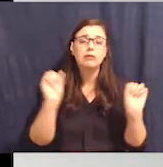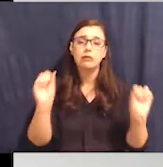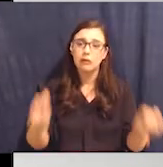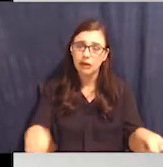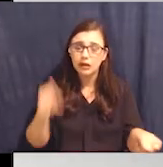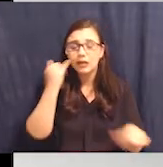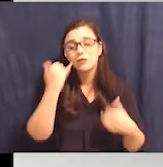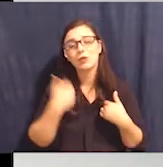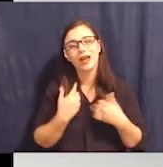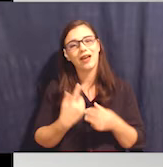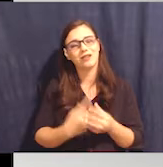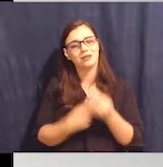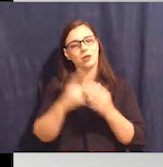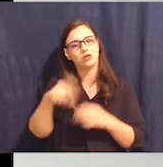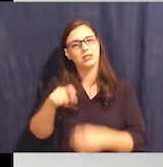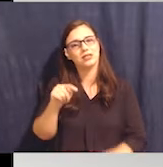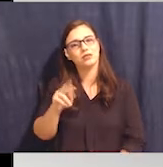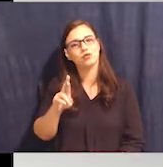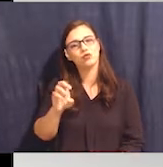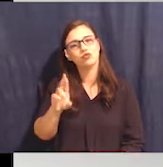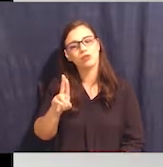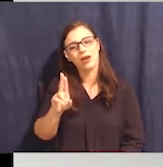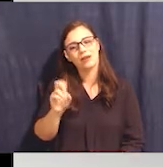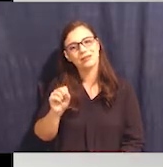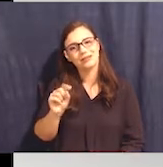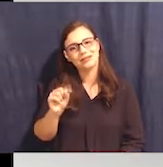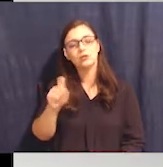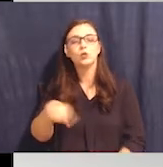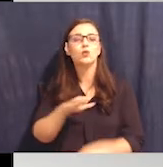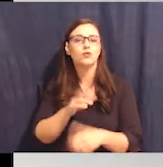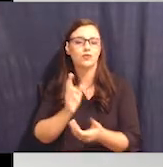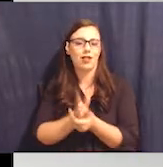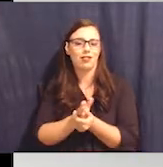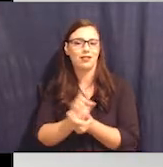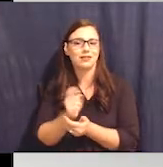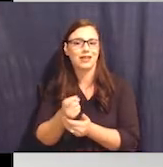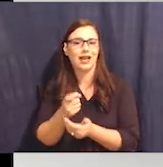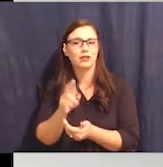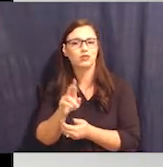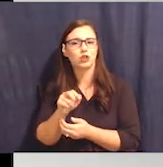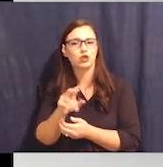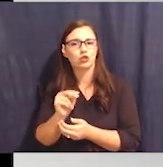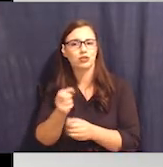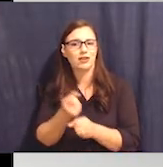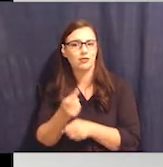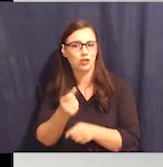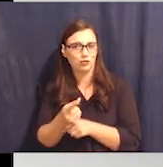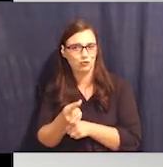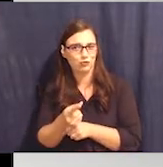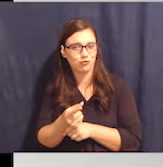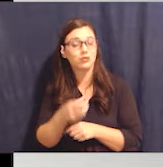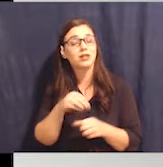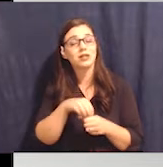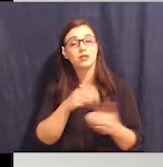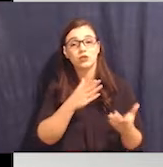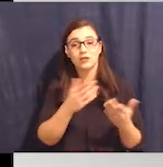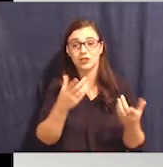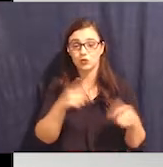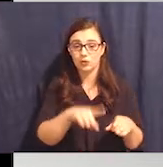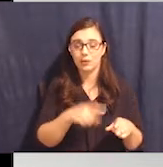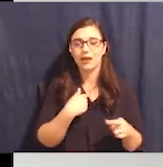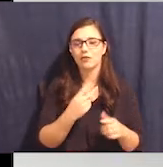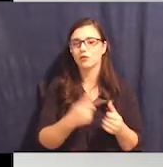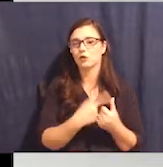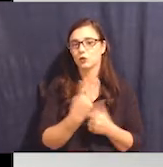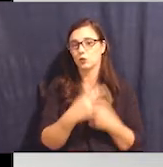blah. If you have a special needs trust, you need to file a tax return every year. We include in our service agreement